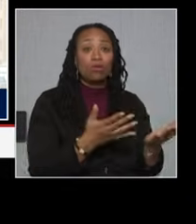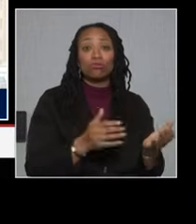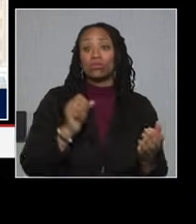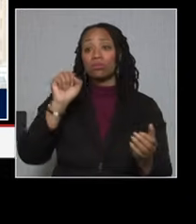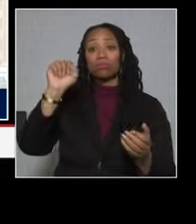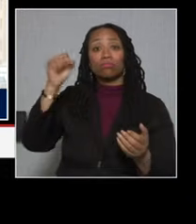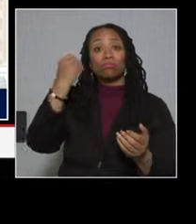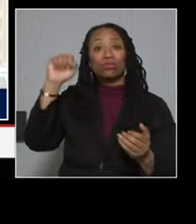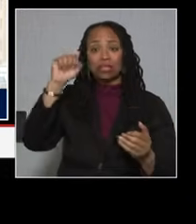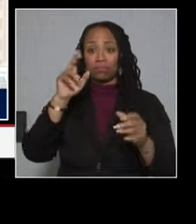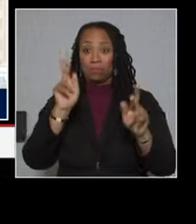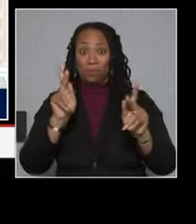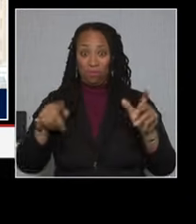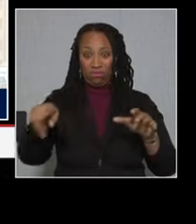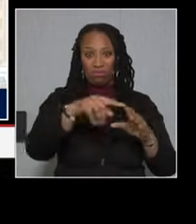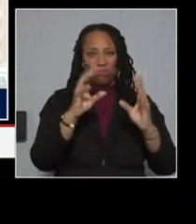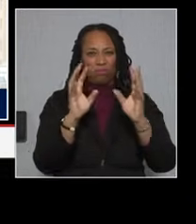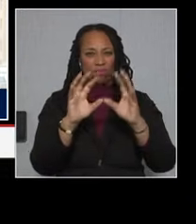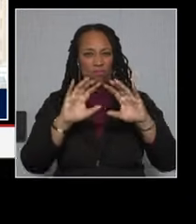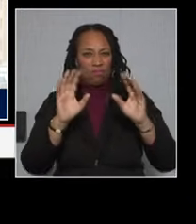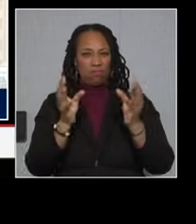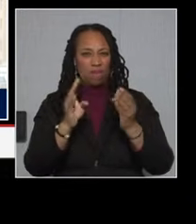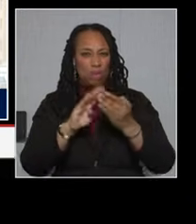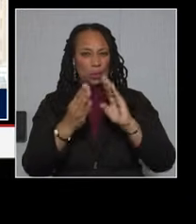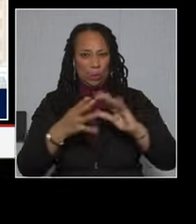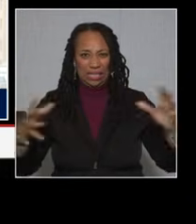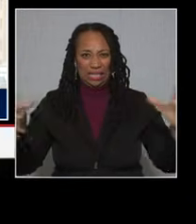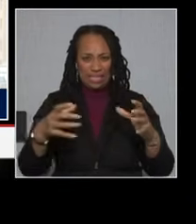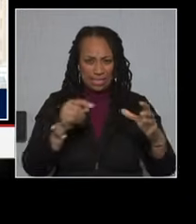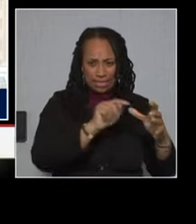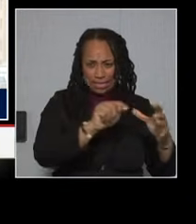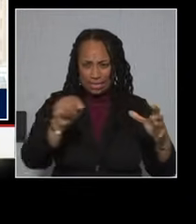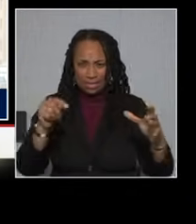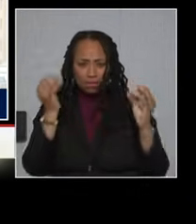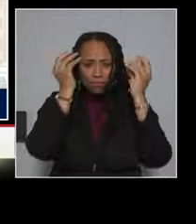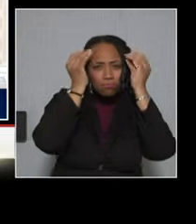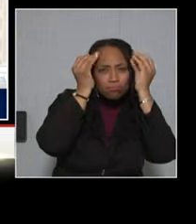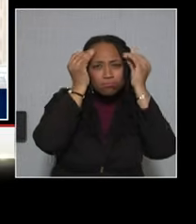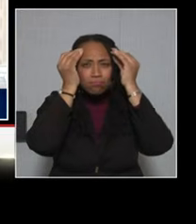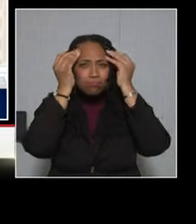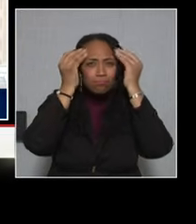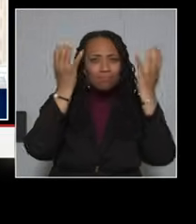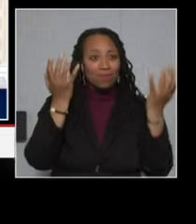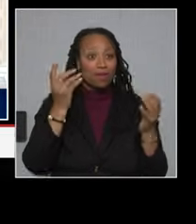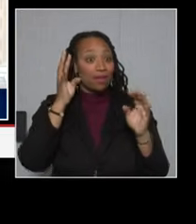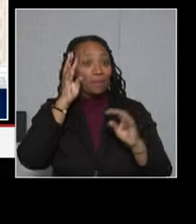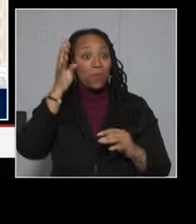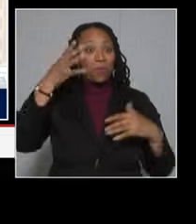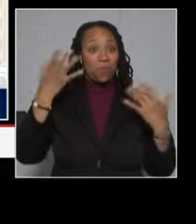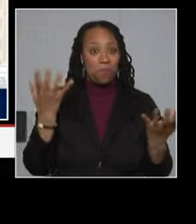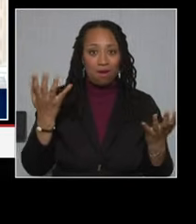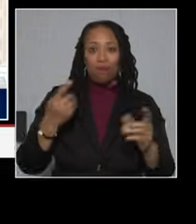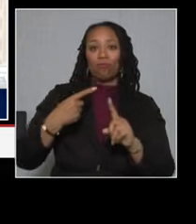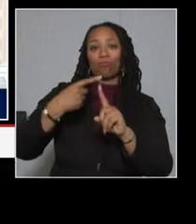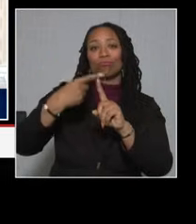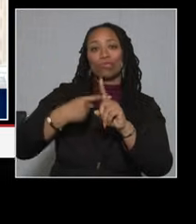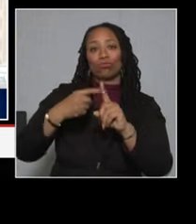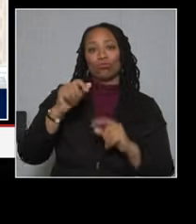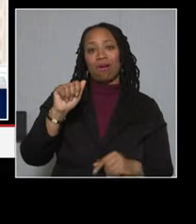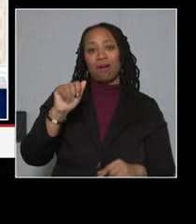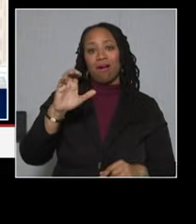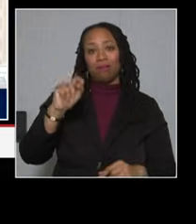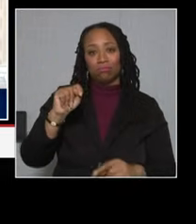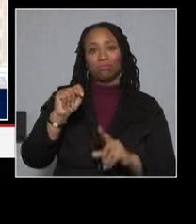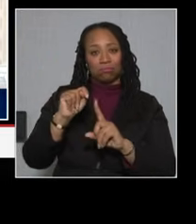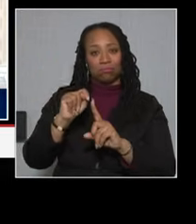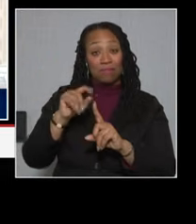would protect the district's $1.4 billion investment in affordable housing. Also, so that we could overall look at